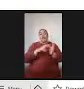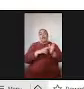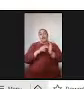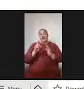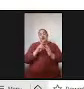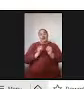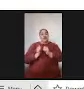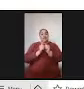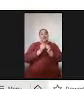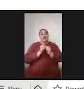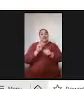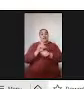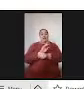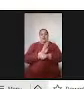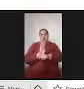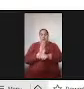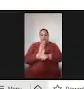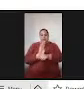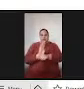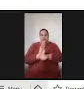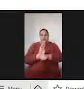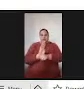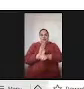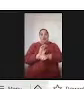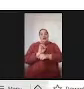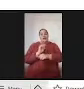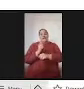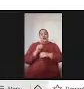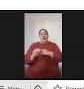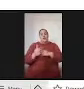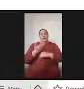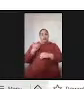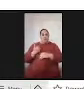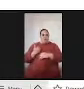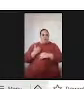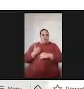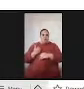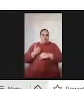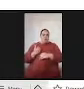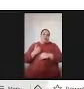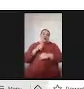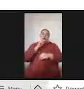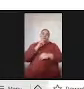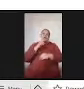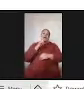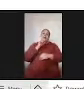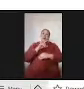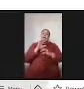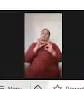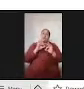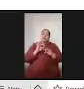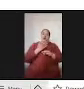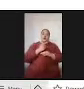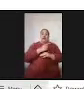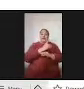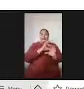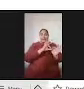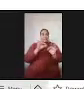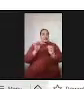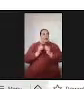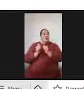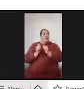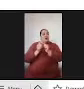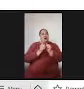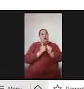stakeholder database a couple of months ago, where exactly these stakeholders